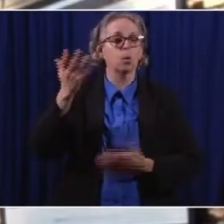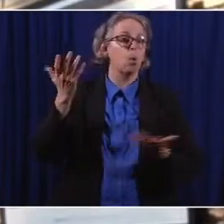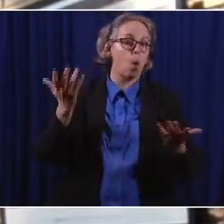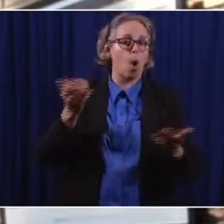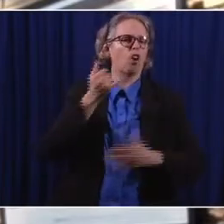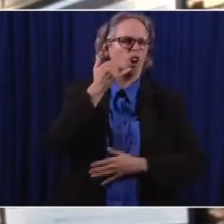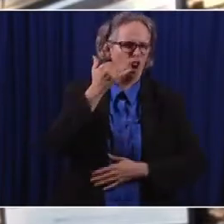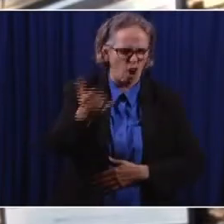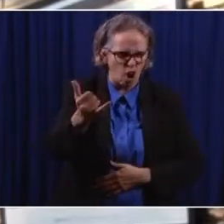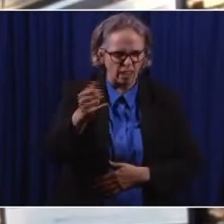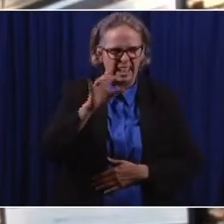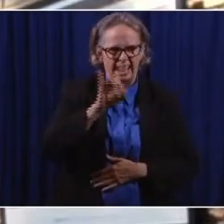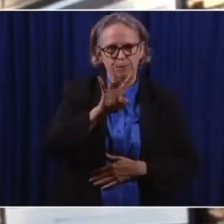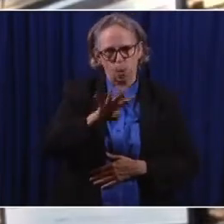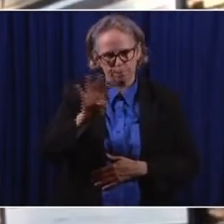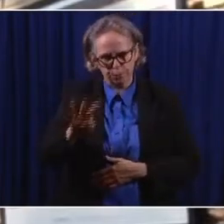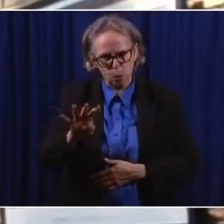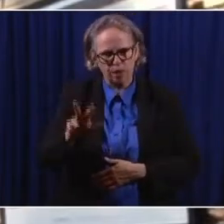1-844-330-2020.